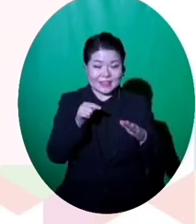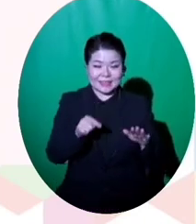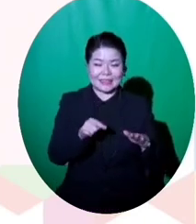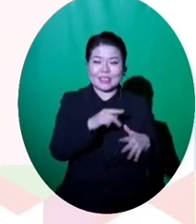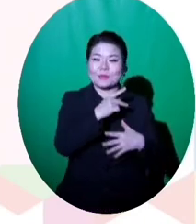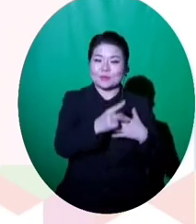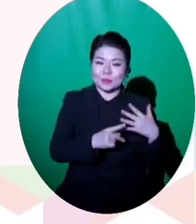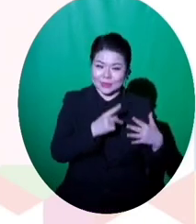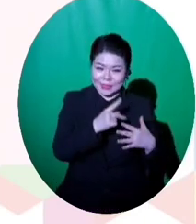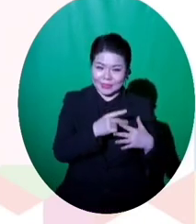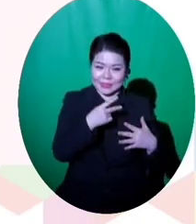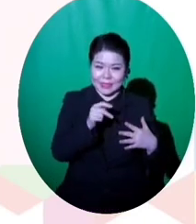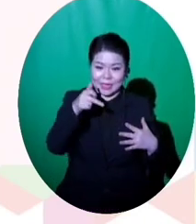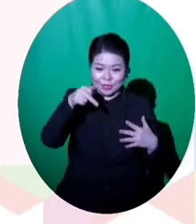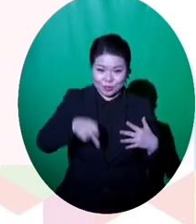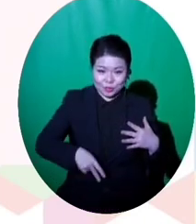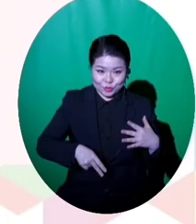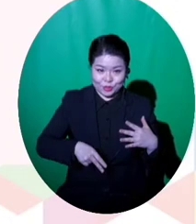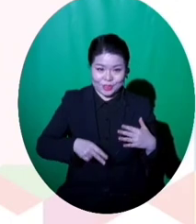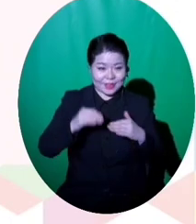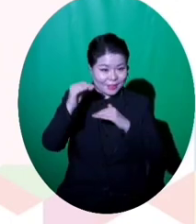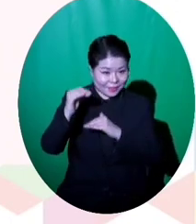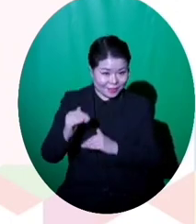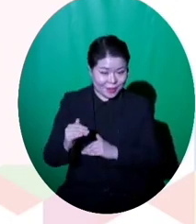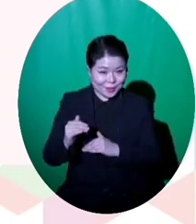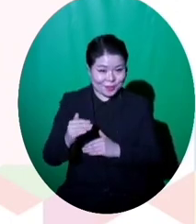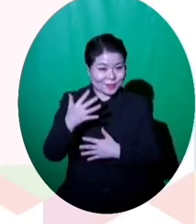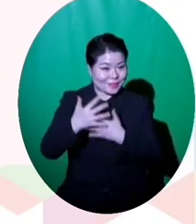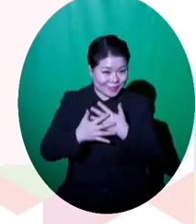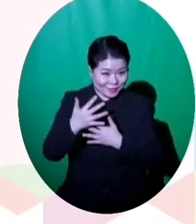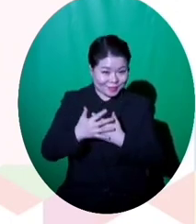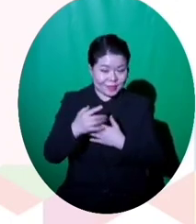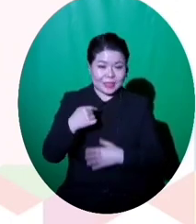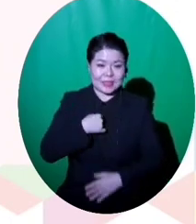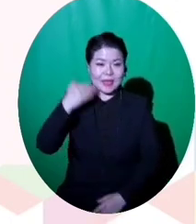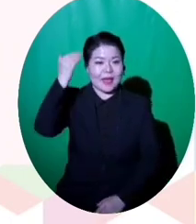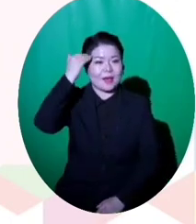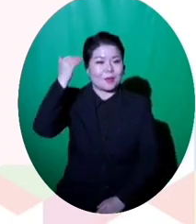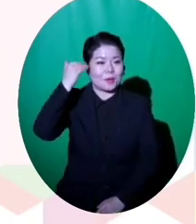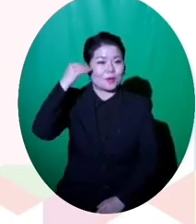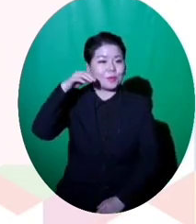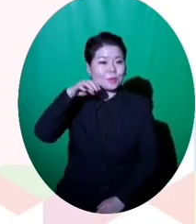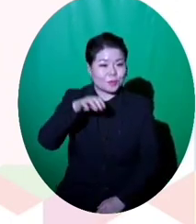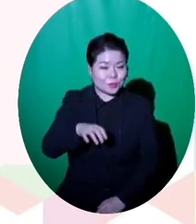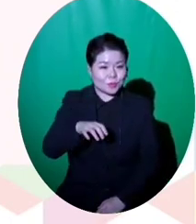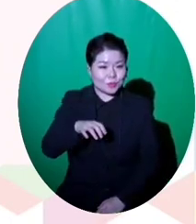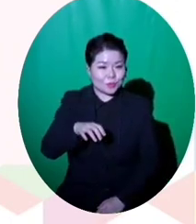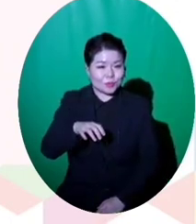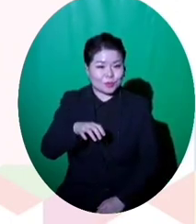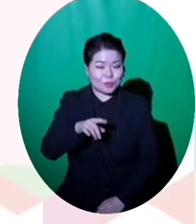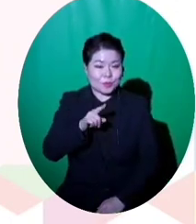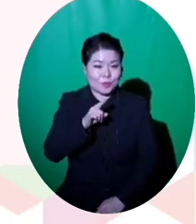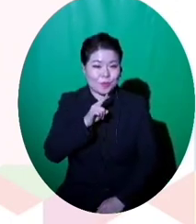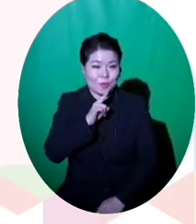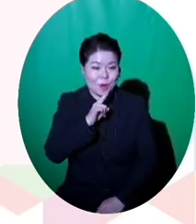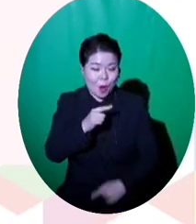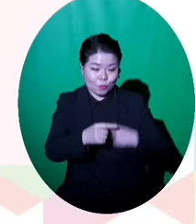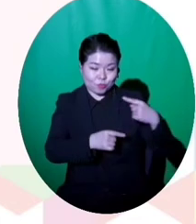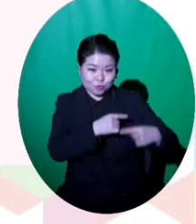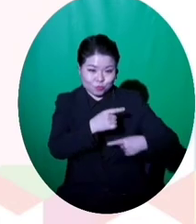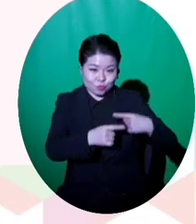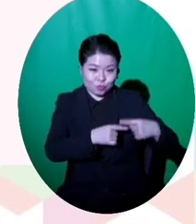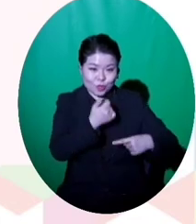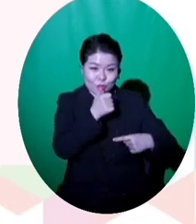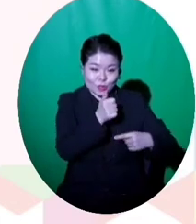Korean, and we've worked with a sign language interpreter who is also a deaf artist. So